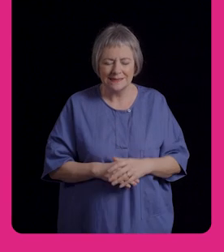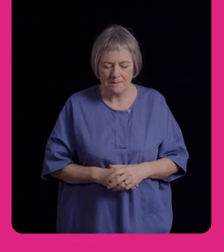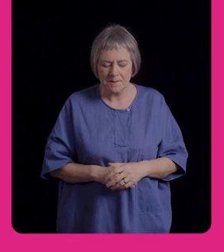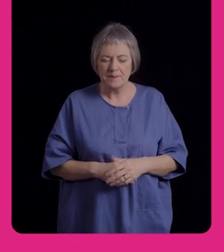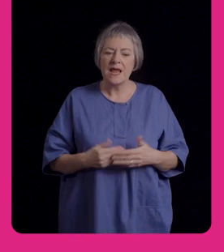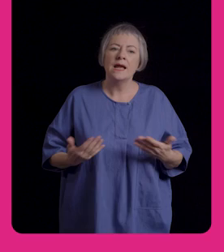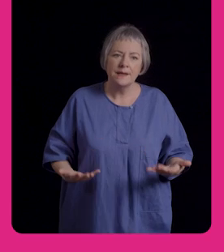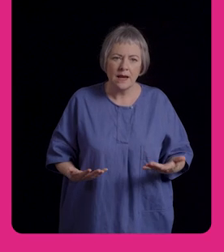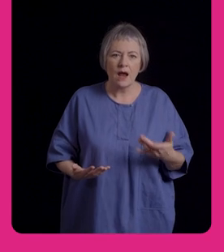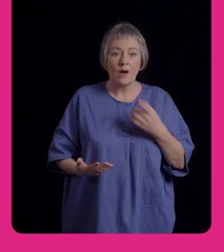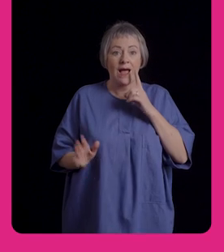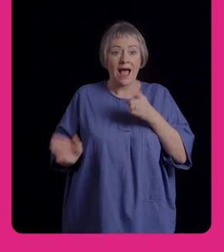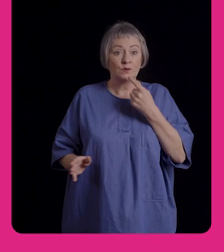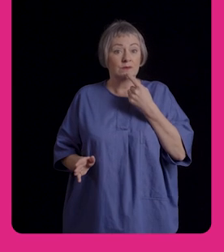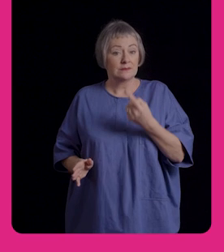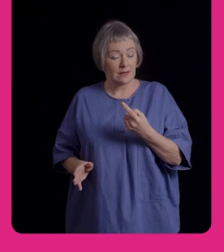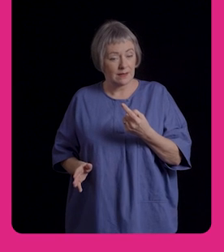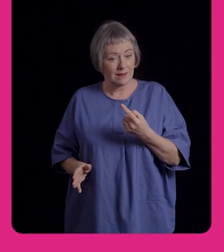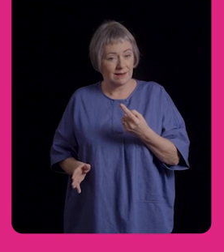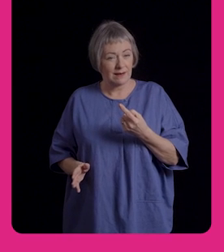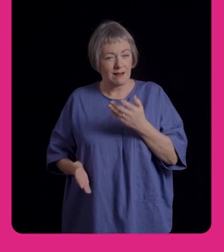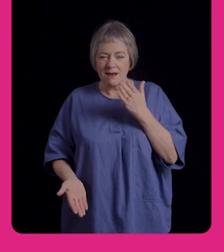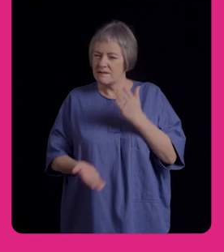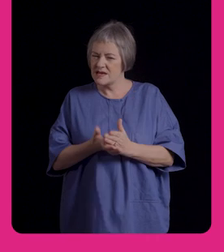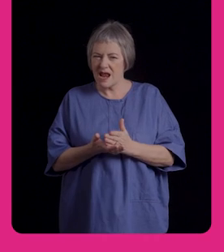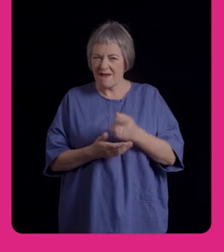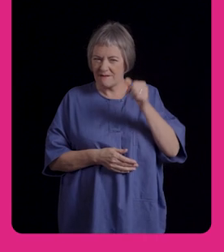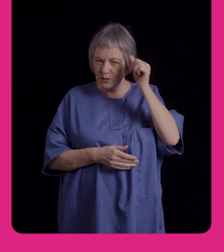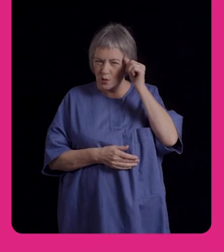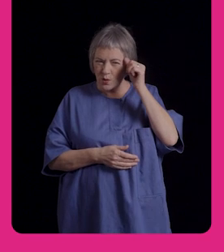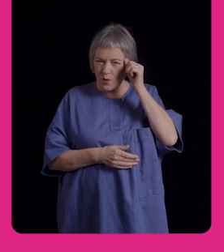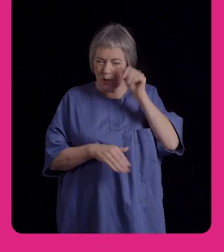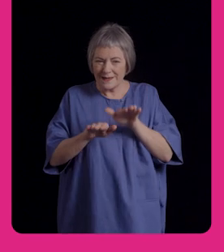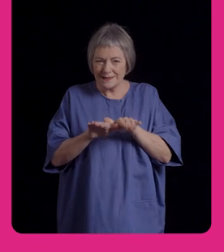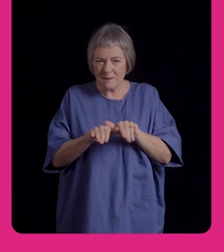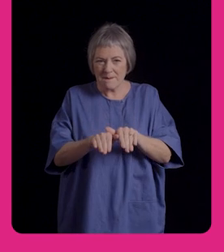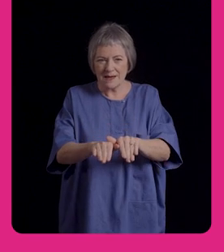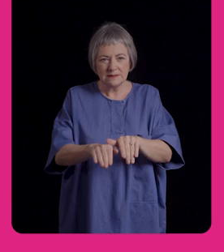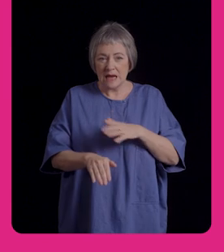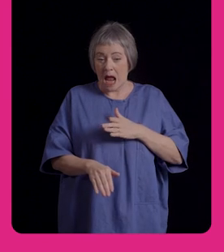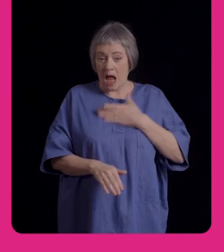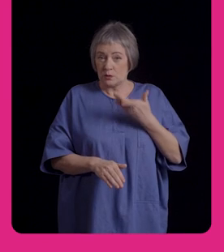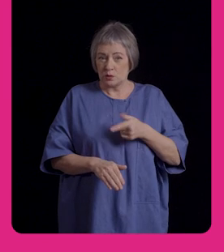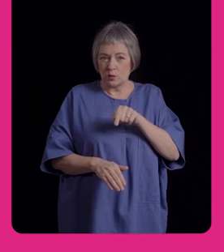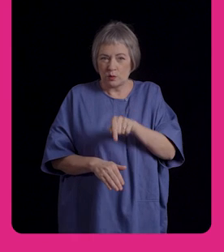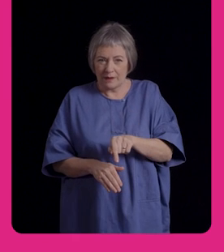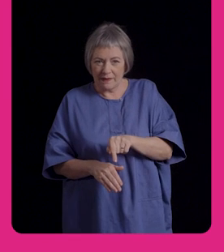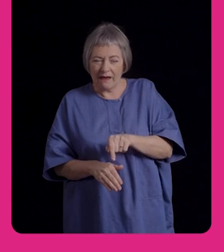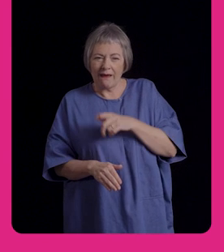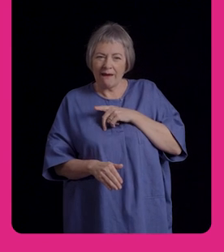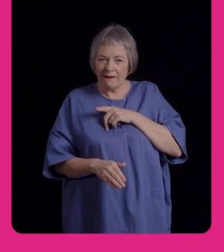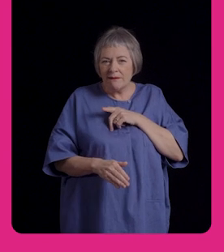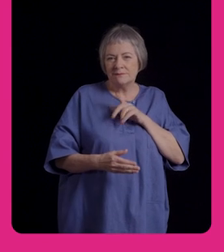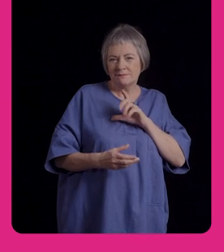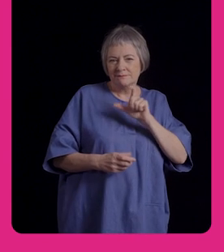Now, I must tell you, I definitely don't know these mermaids and I definitely don't host their karaoke parties.